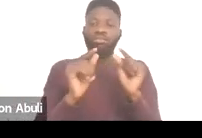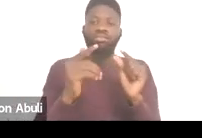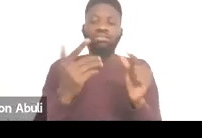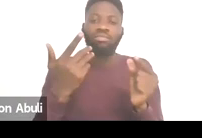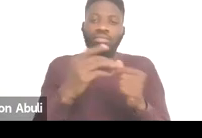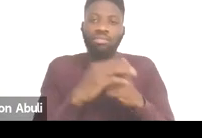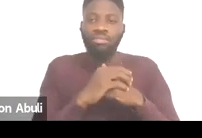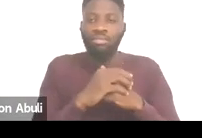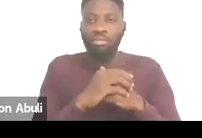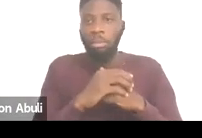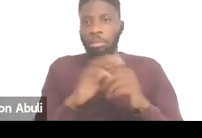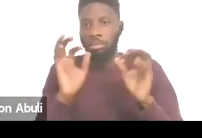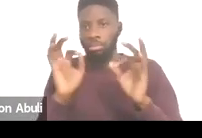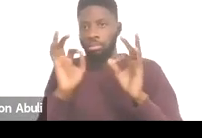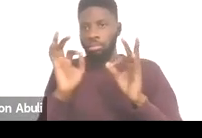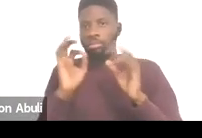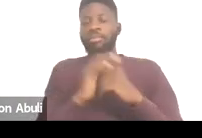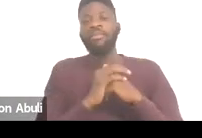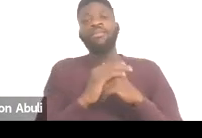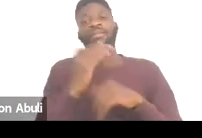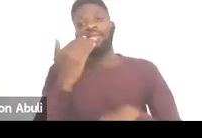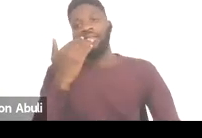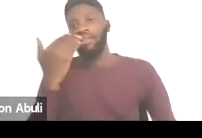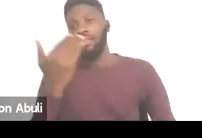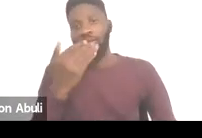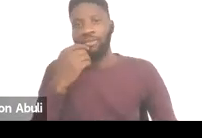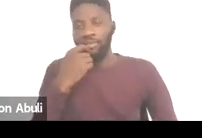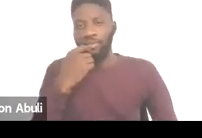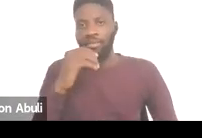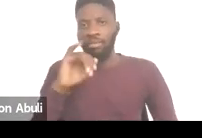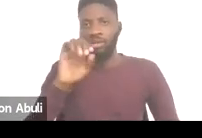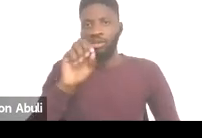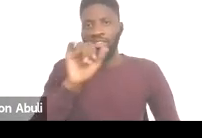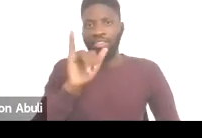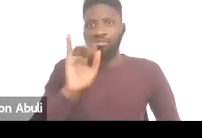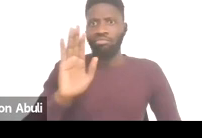That's good. Thank you. Just see your hand is still up.